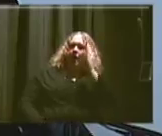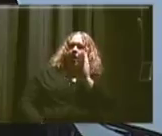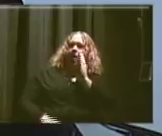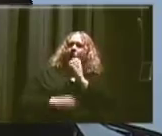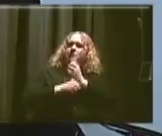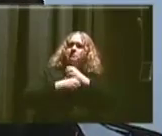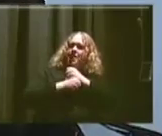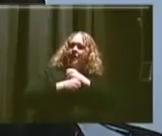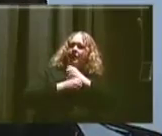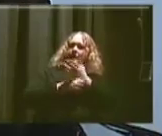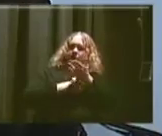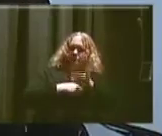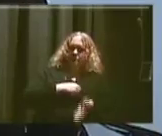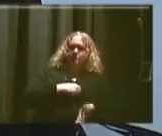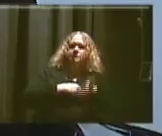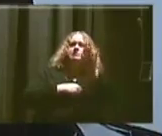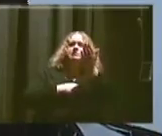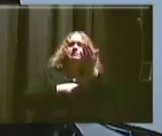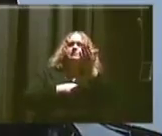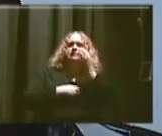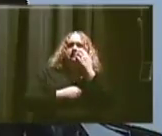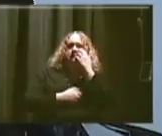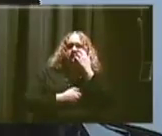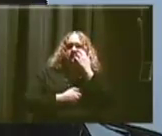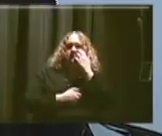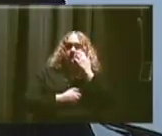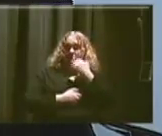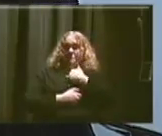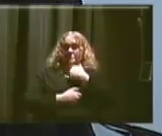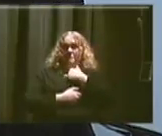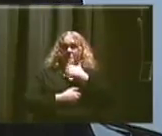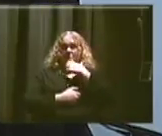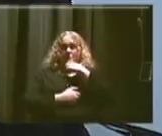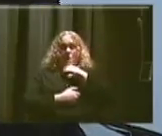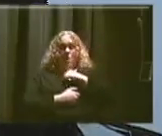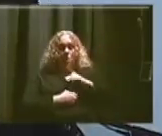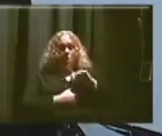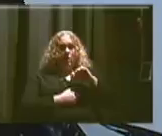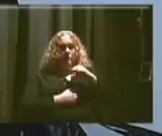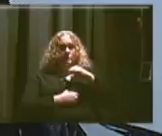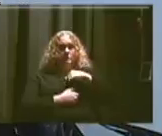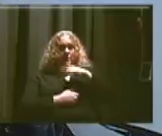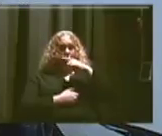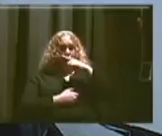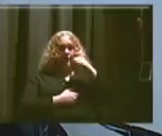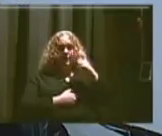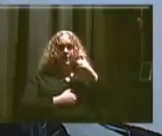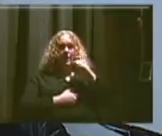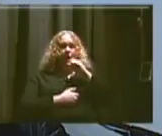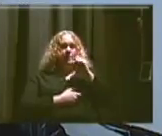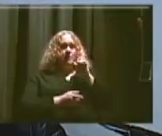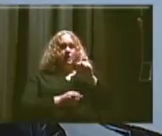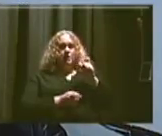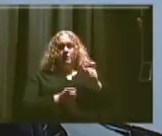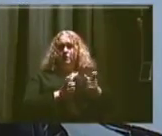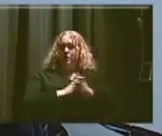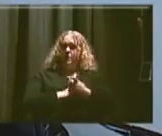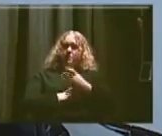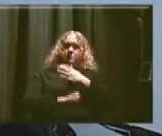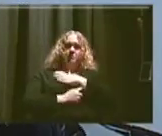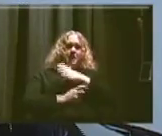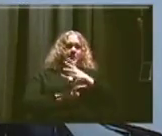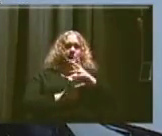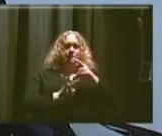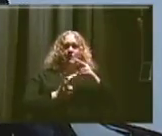who they are. Now, as old and ugly as I might look, I wouldn't trade my place for nobody